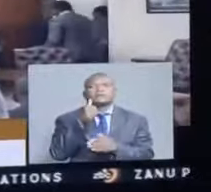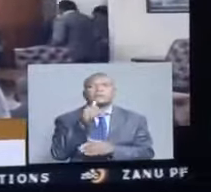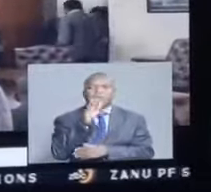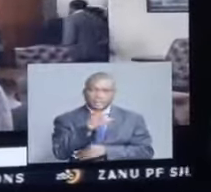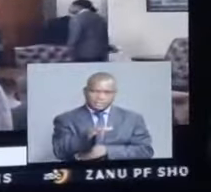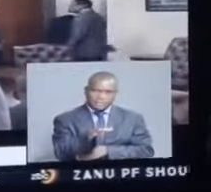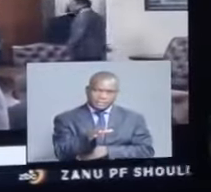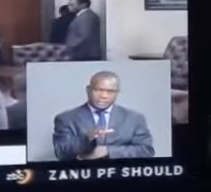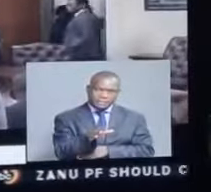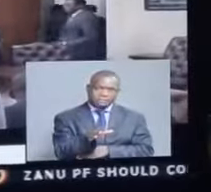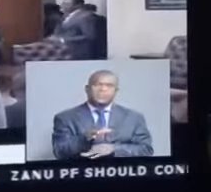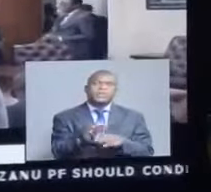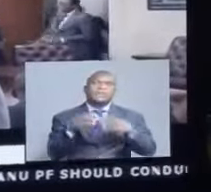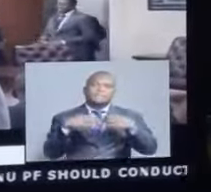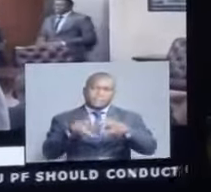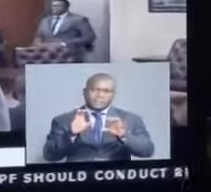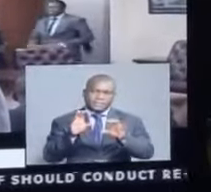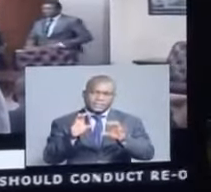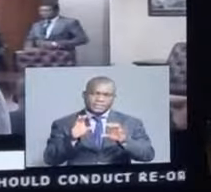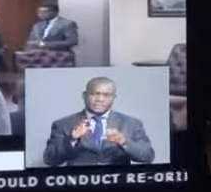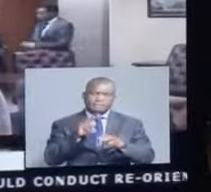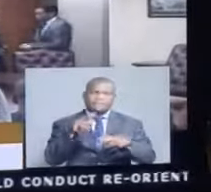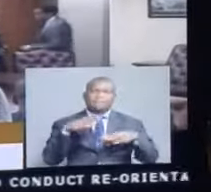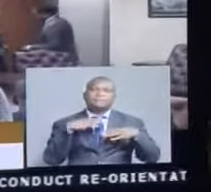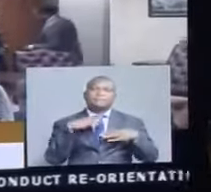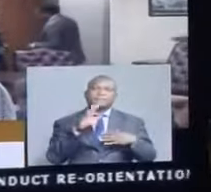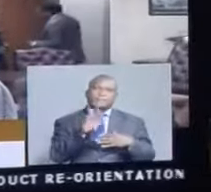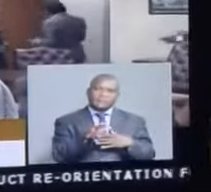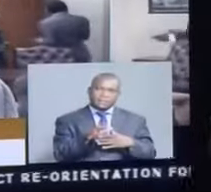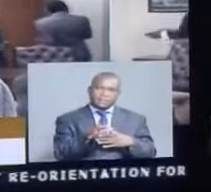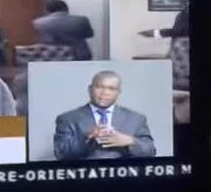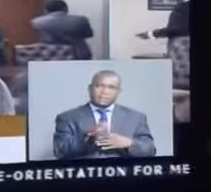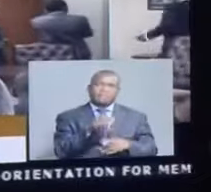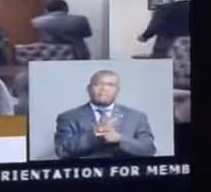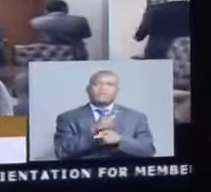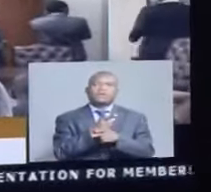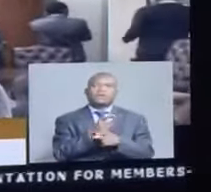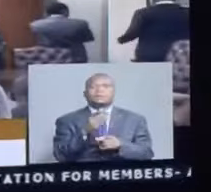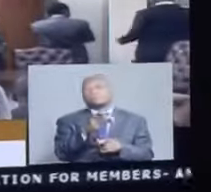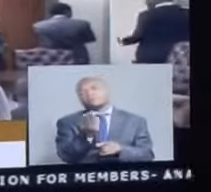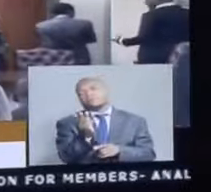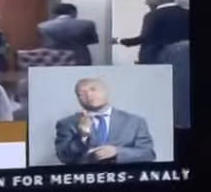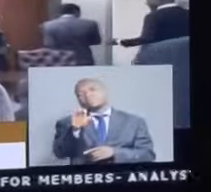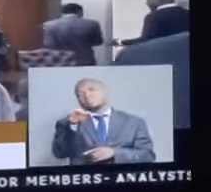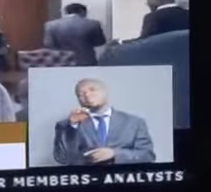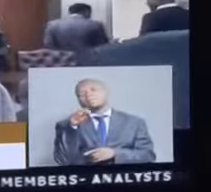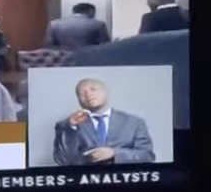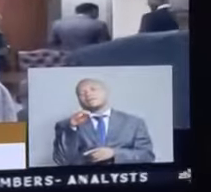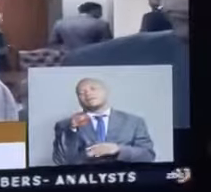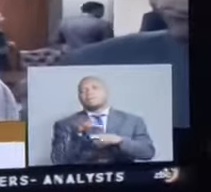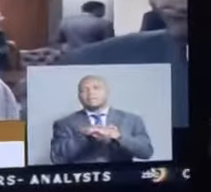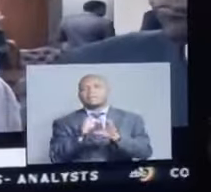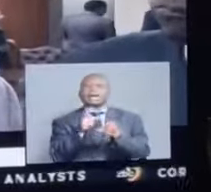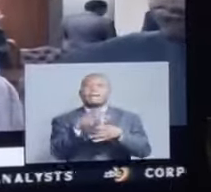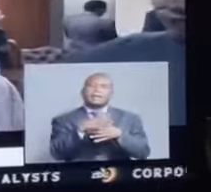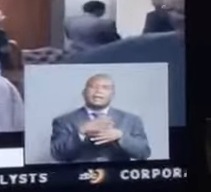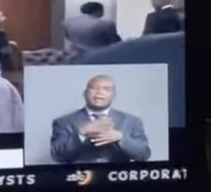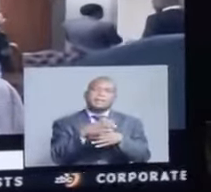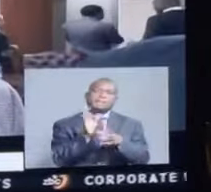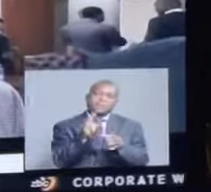Man Project, we're happy as an indigenous Zimbabwe company that we've partnered with